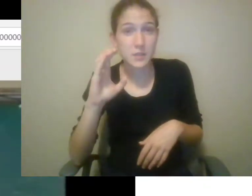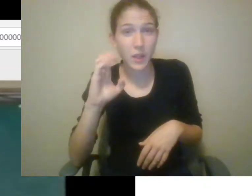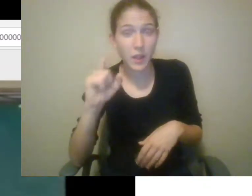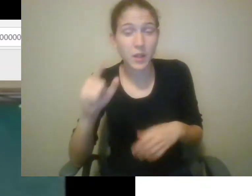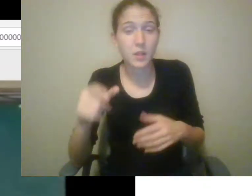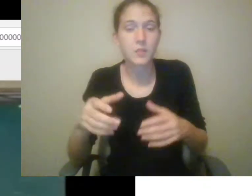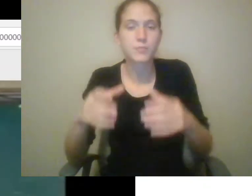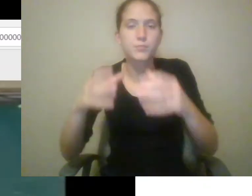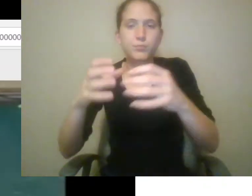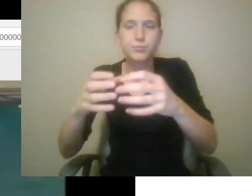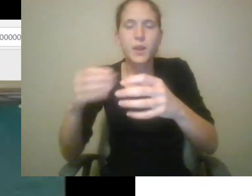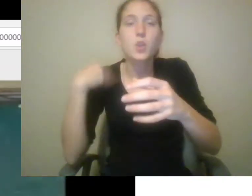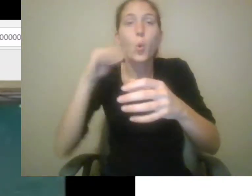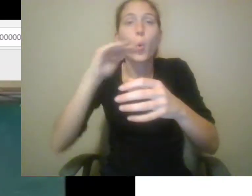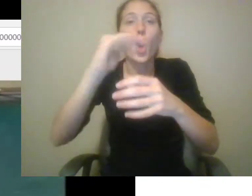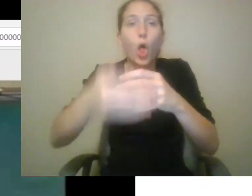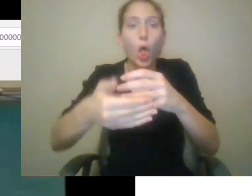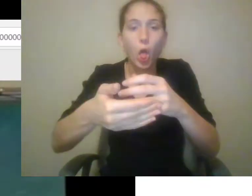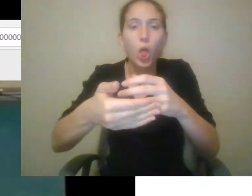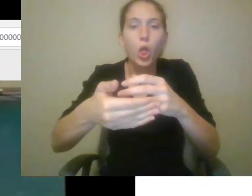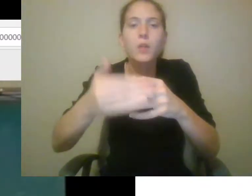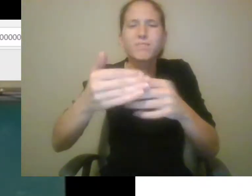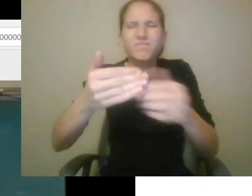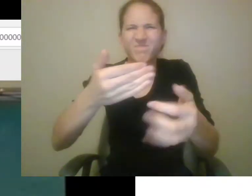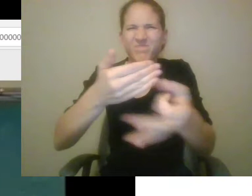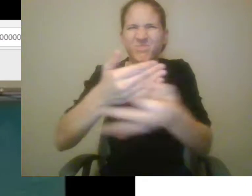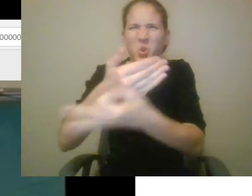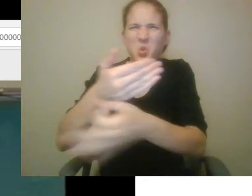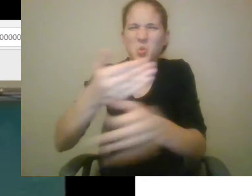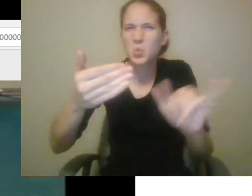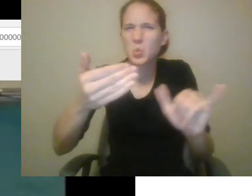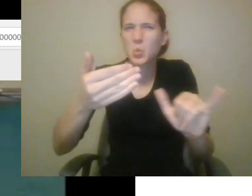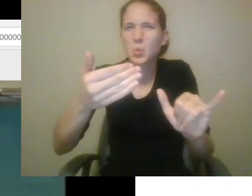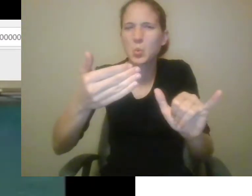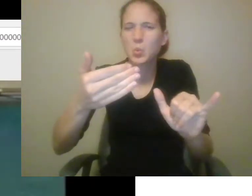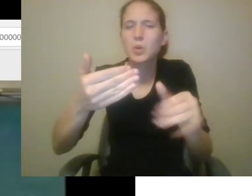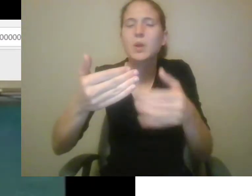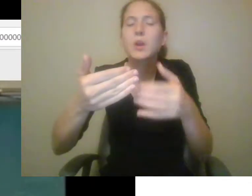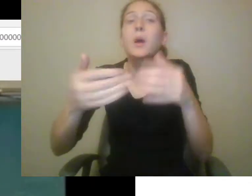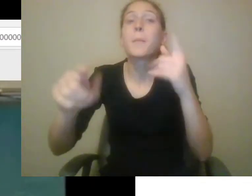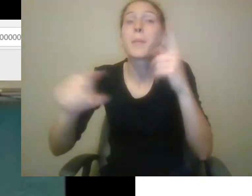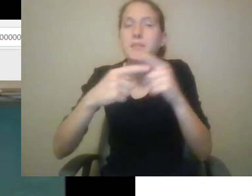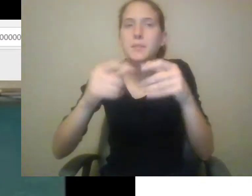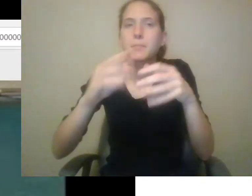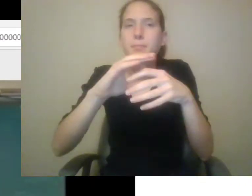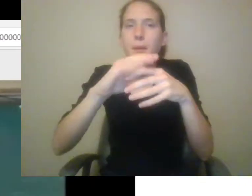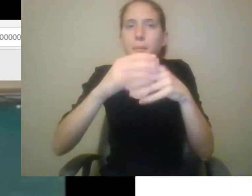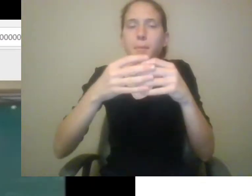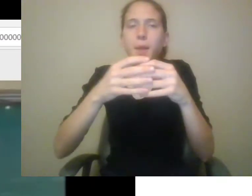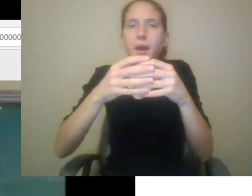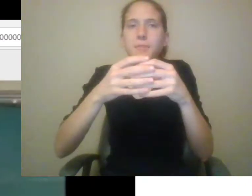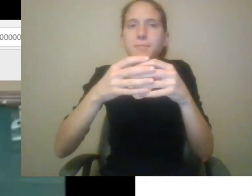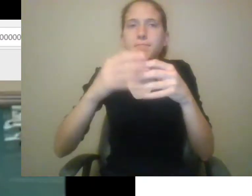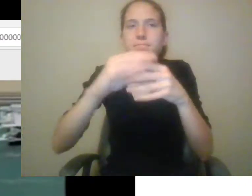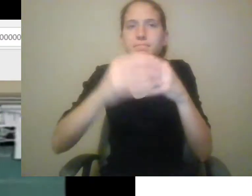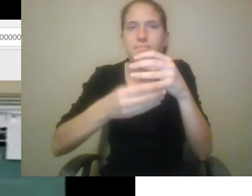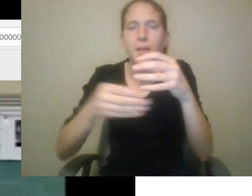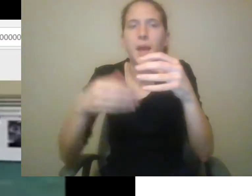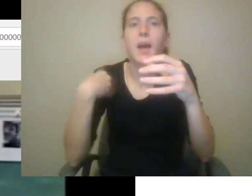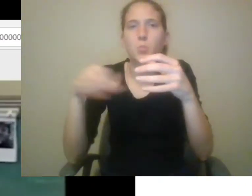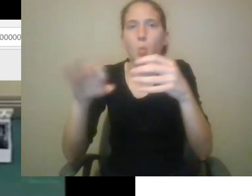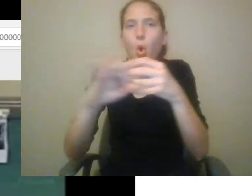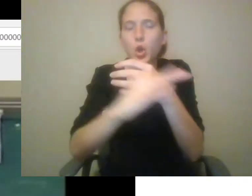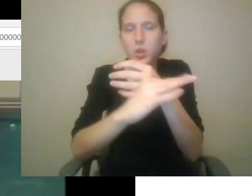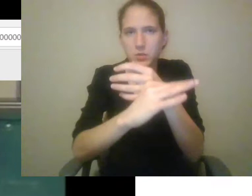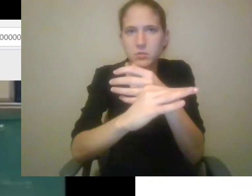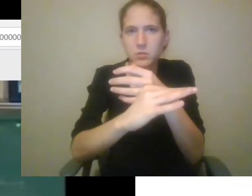to get through the cell wall to get to the cell membrane to get into the plant cell. The difference is the cell membrane has pores, we're not done